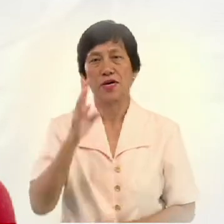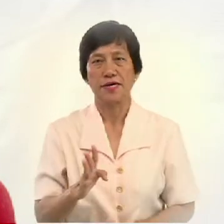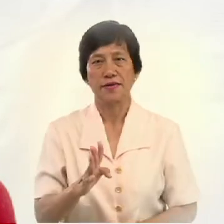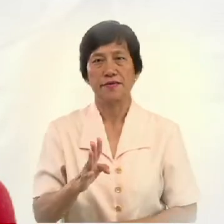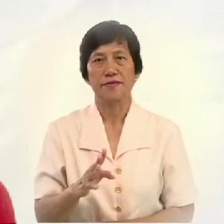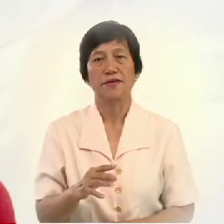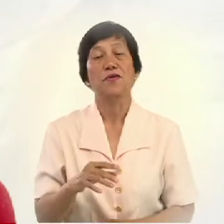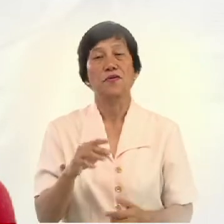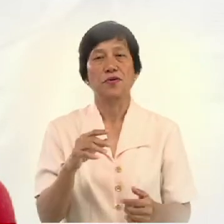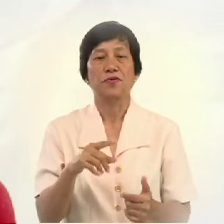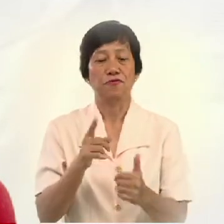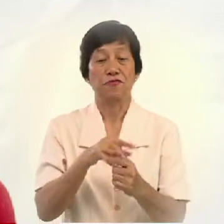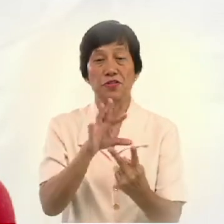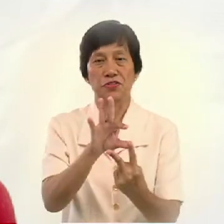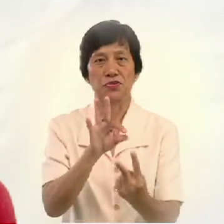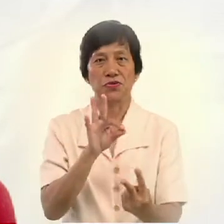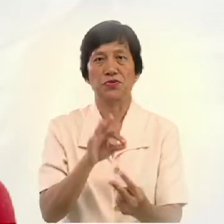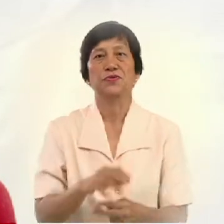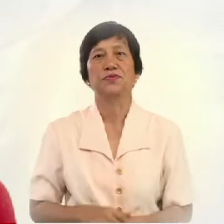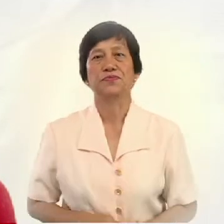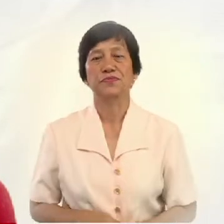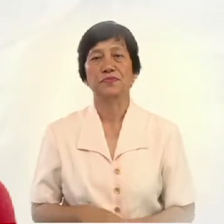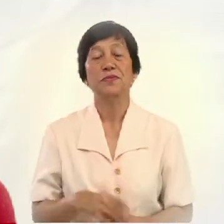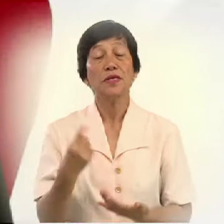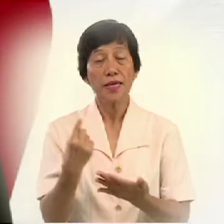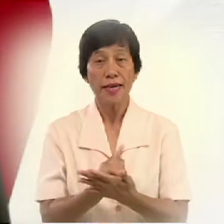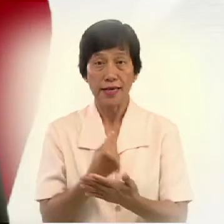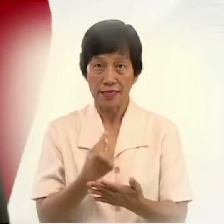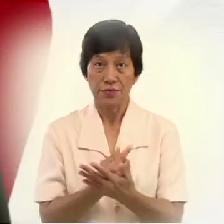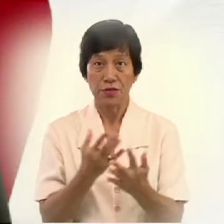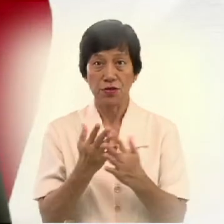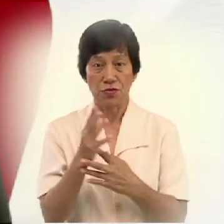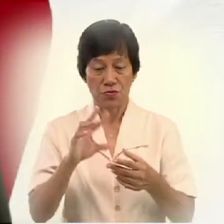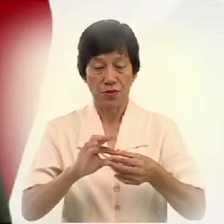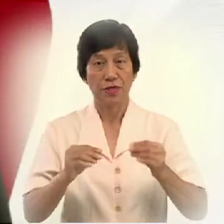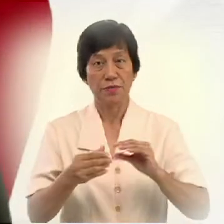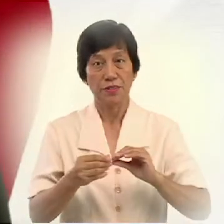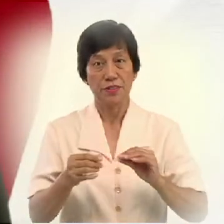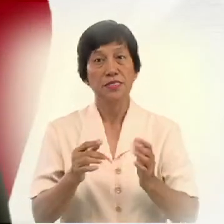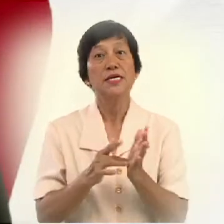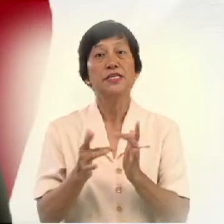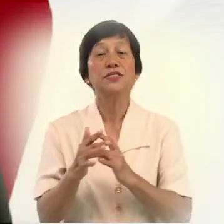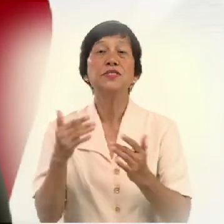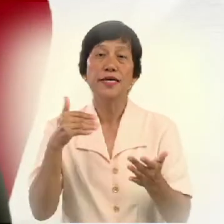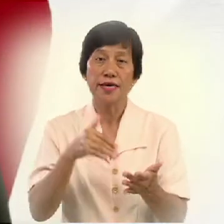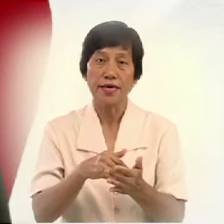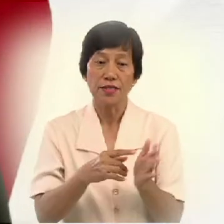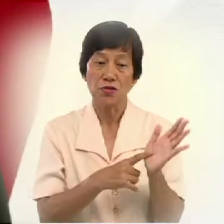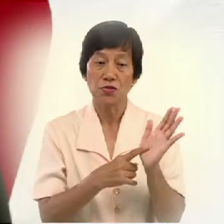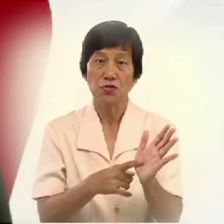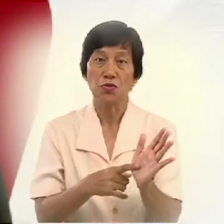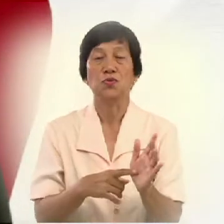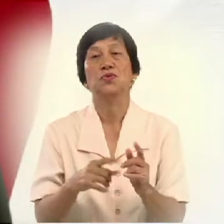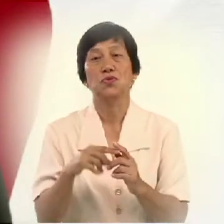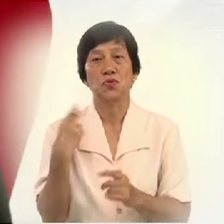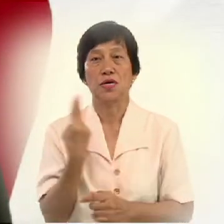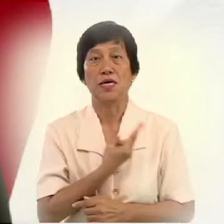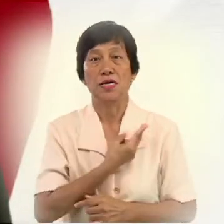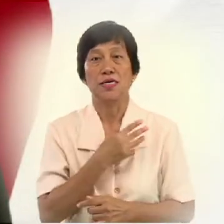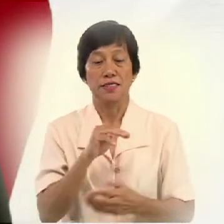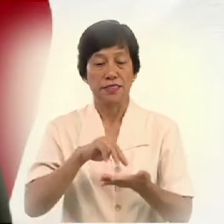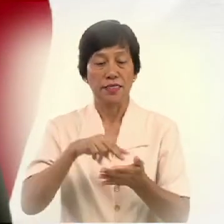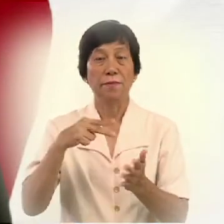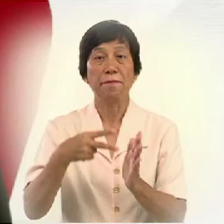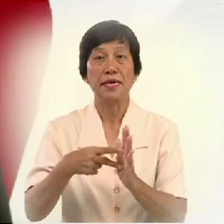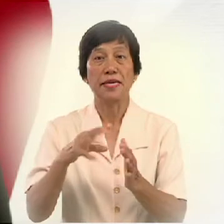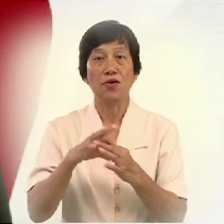the kingdom of God, the priority. Now in the gospel, through parables, Jesus again